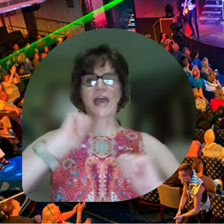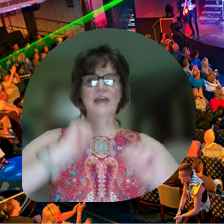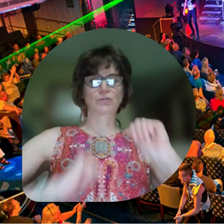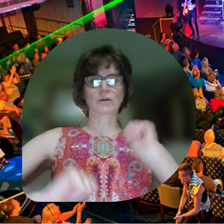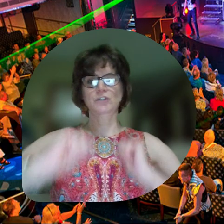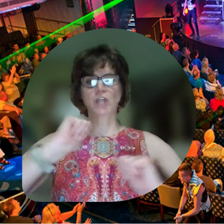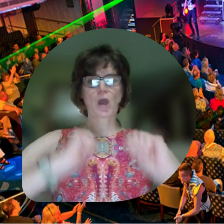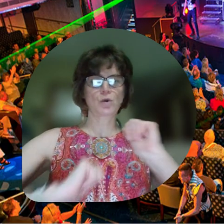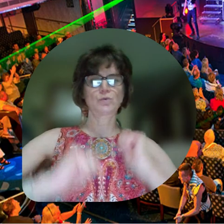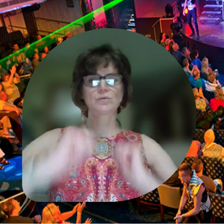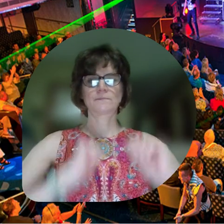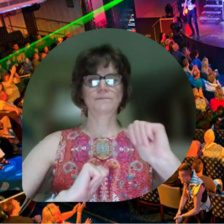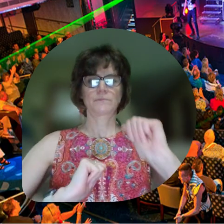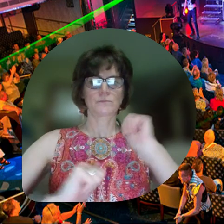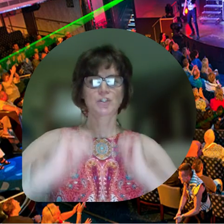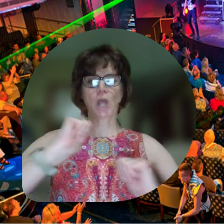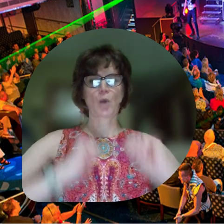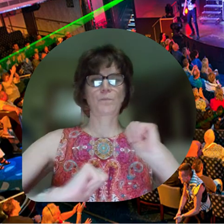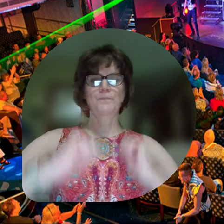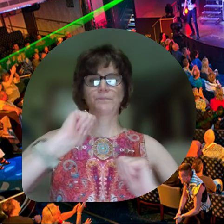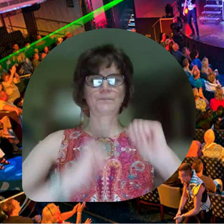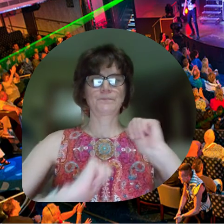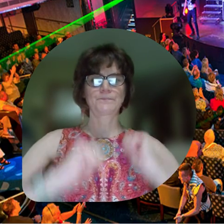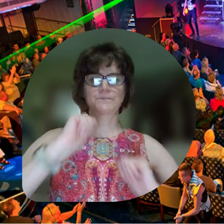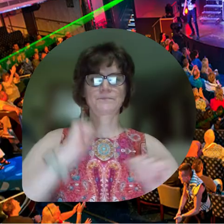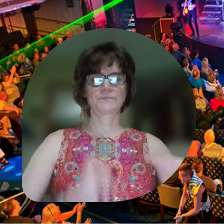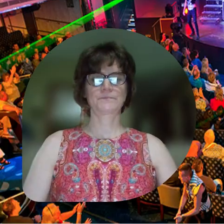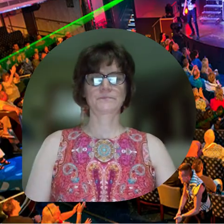or theatrical shows. Show.